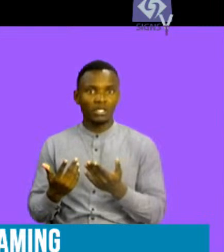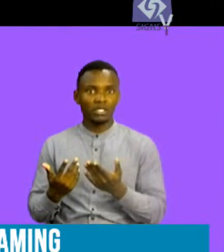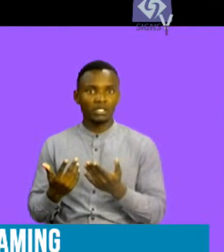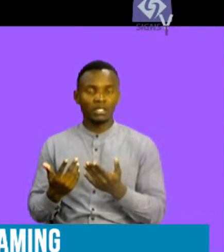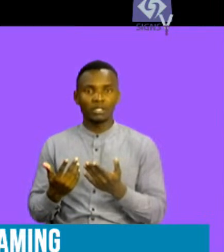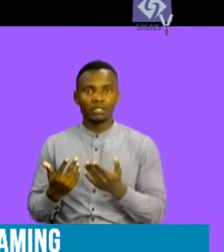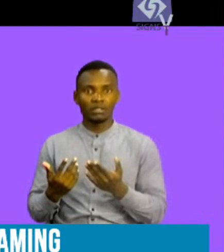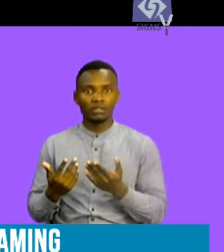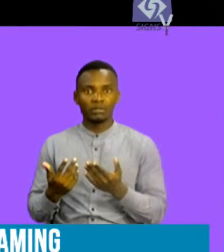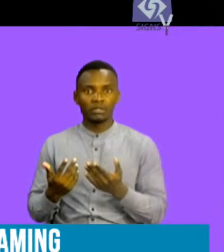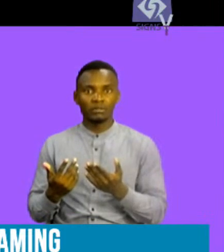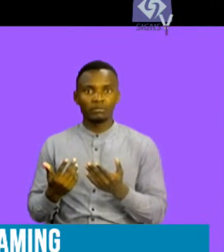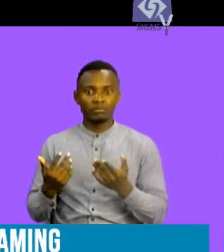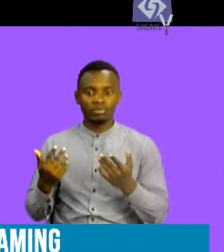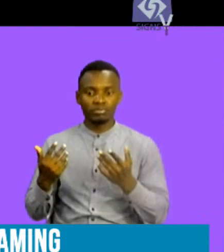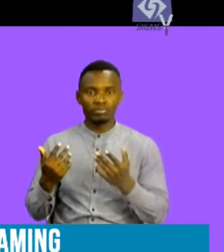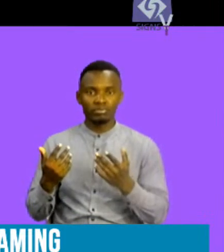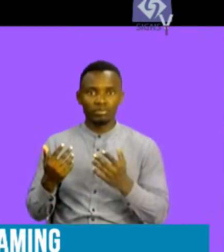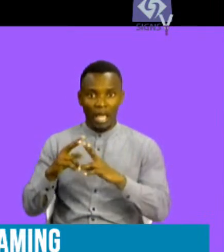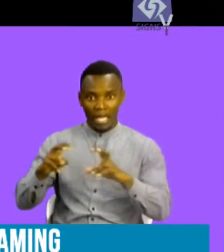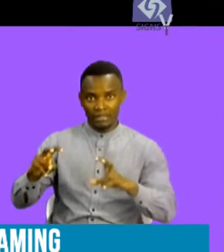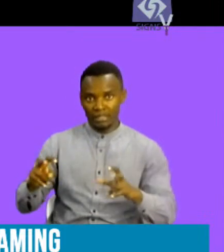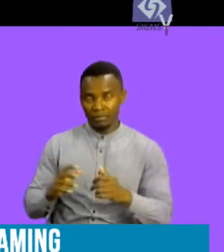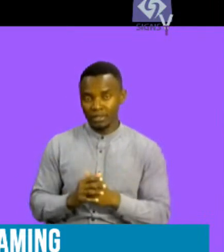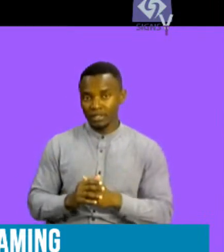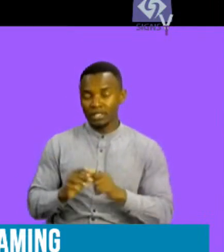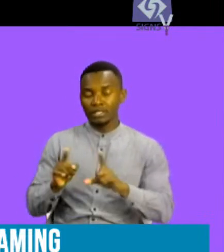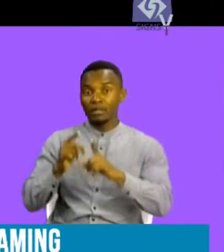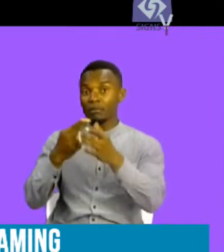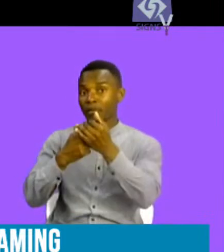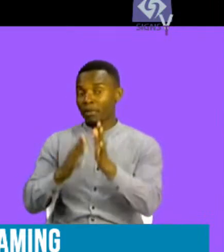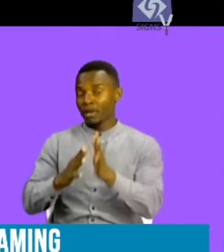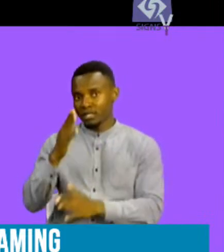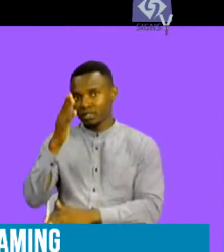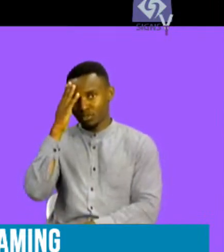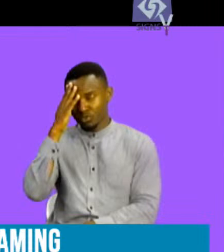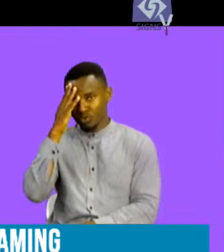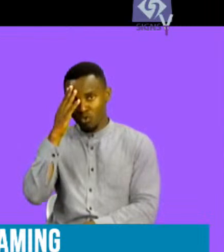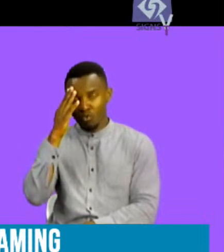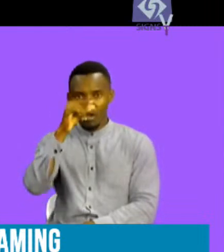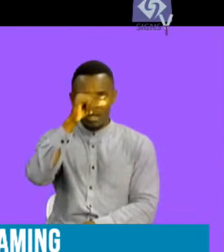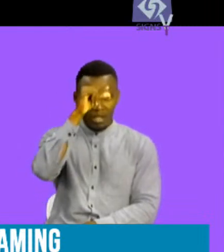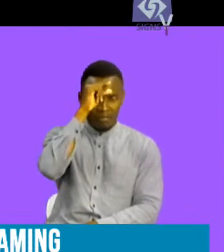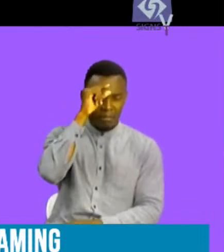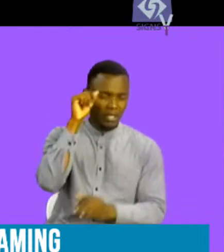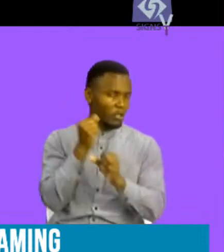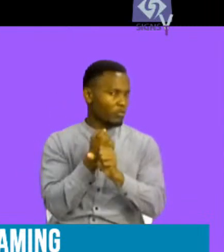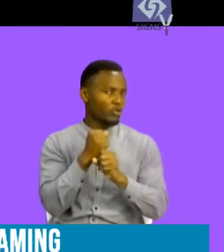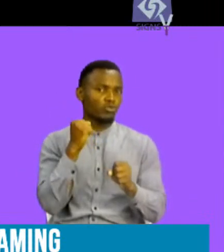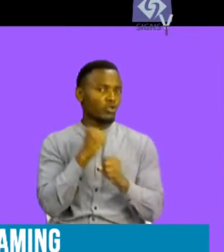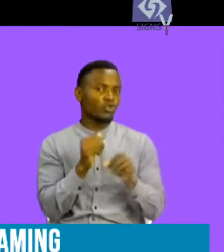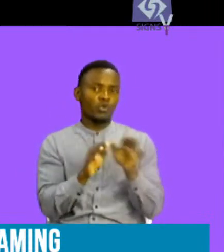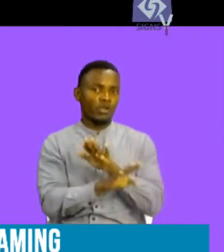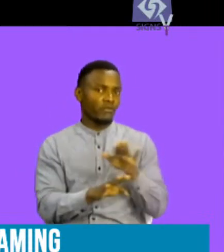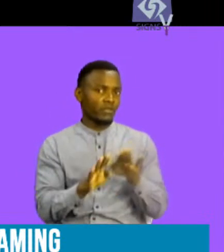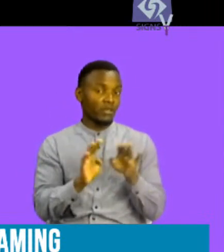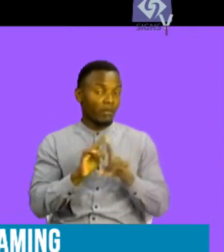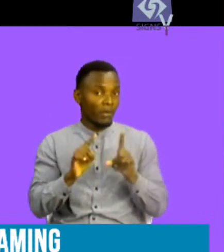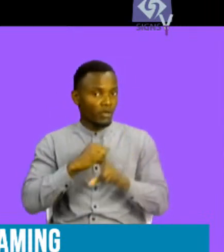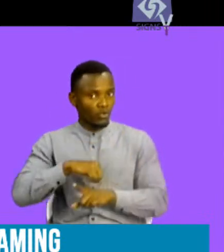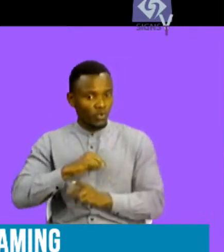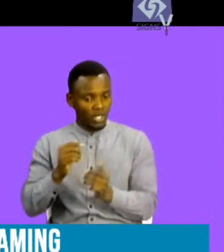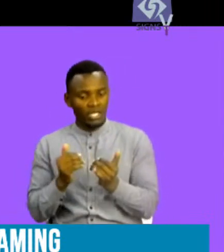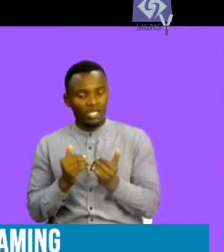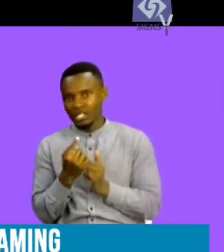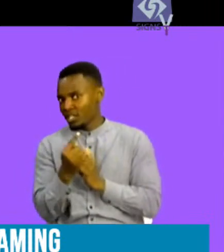for registering with the National Council. So partners have known that we as a government cannot do everything. We need each other so that we